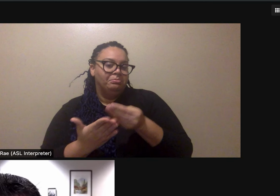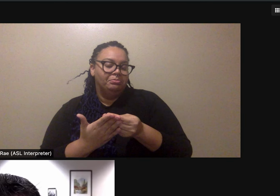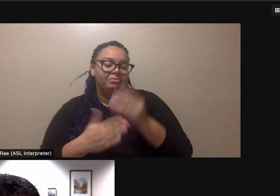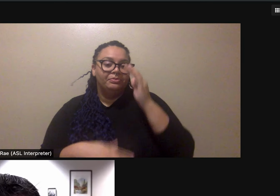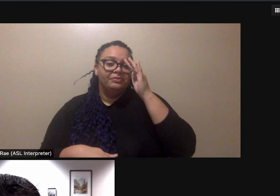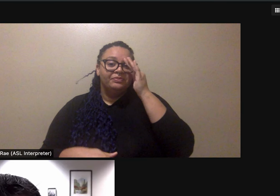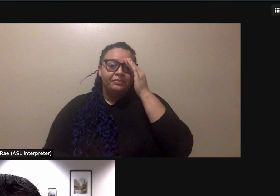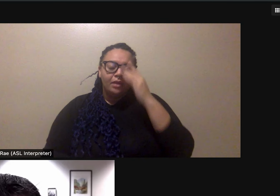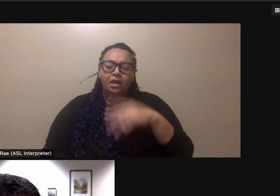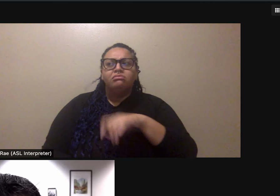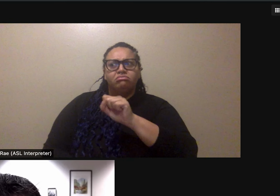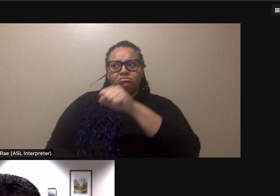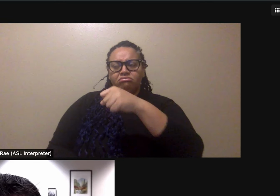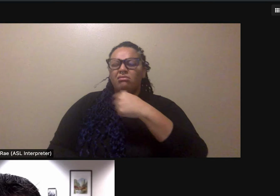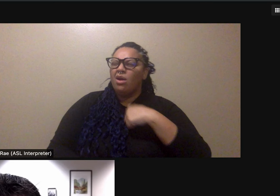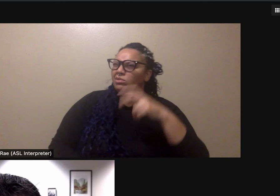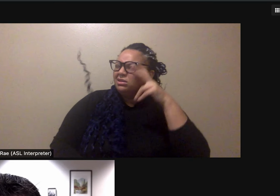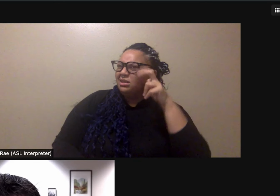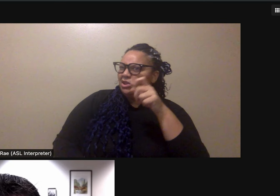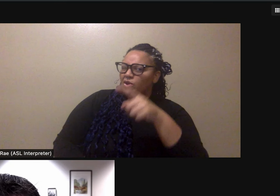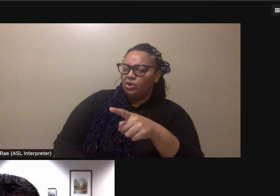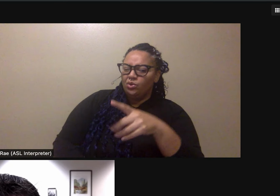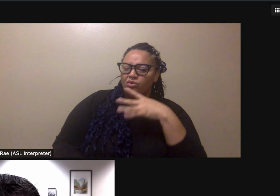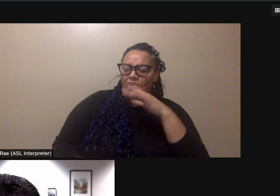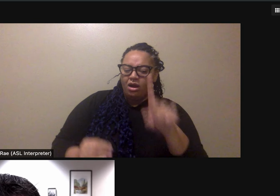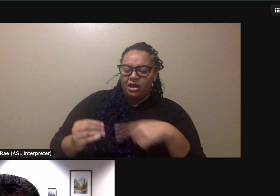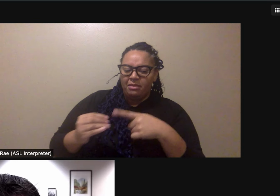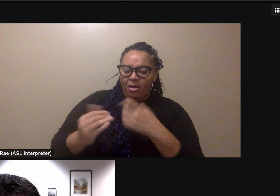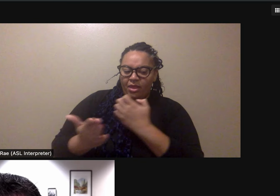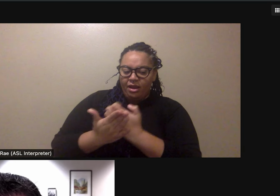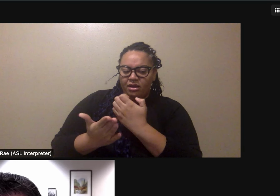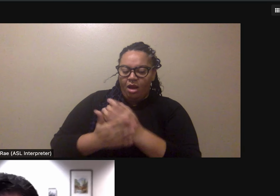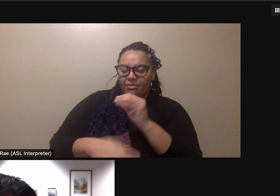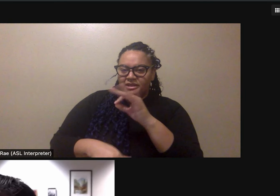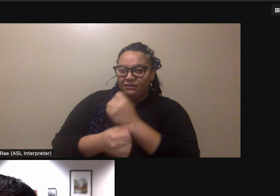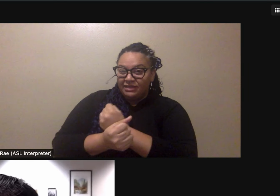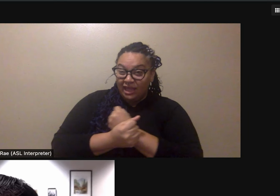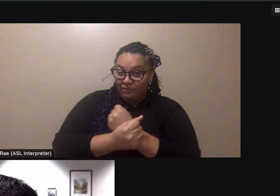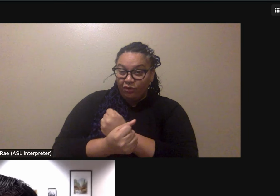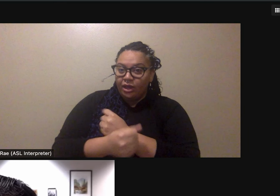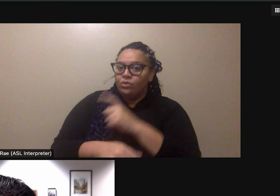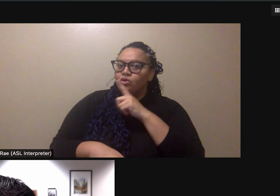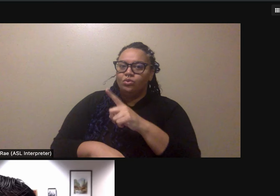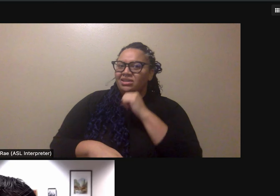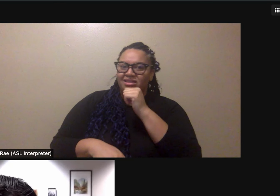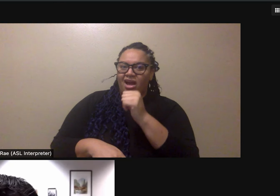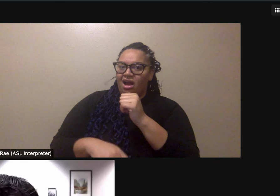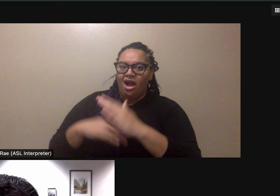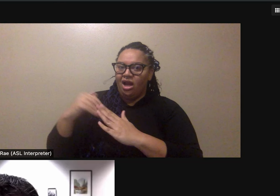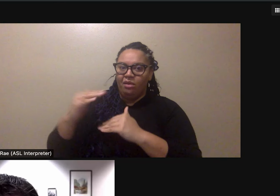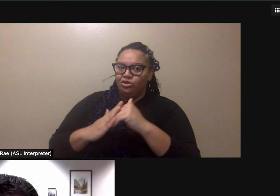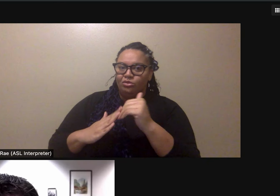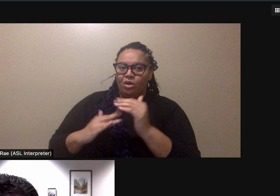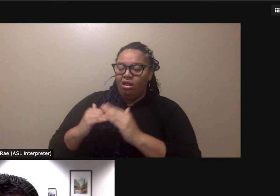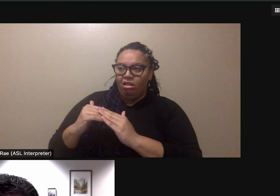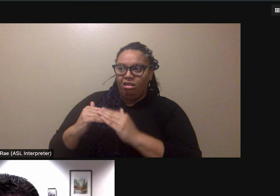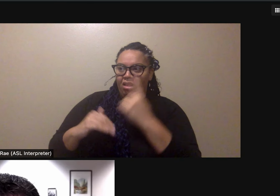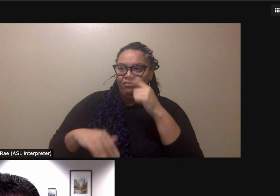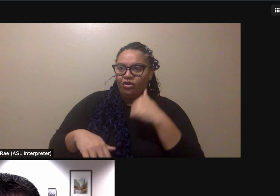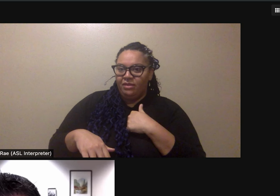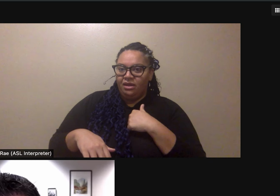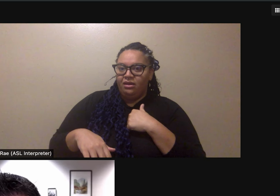to you talk about the economics of slavery, it was really uncomfortable for me to